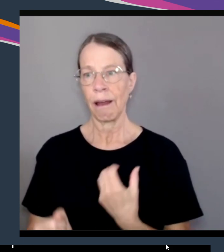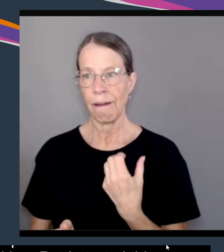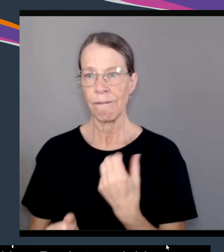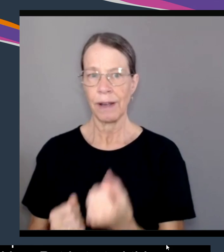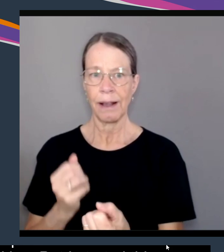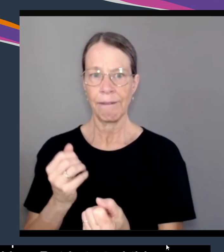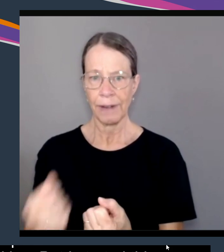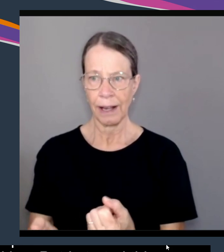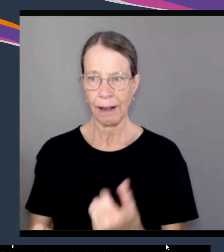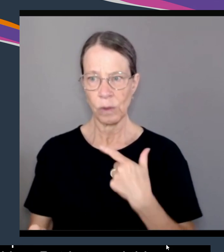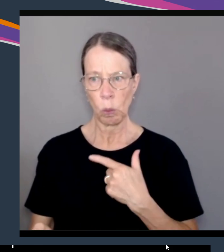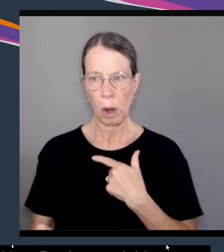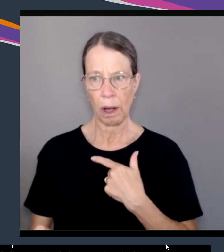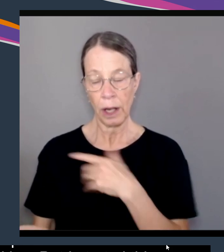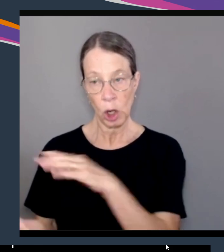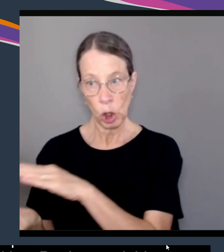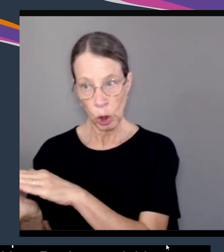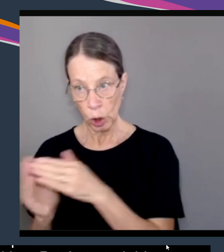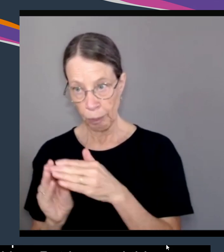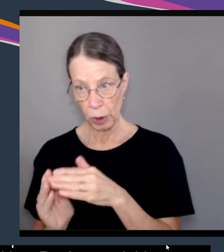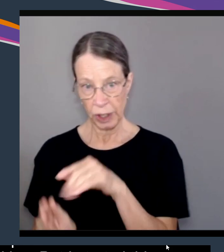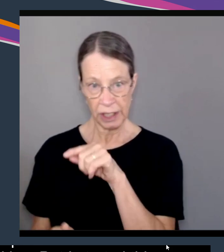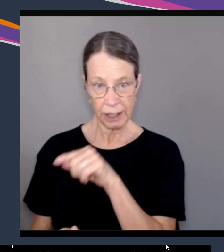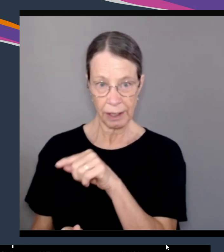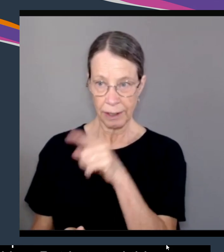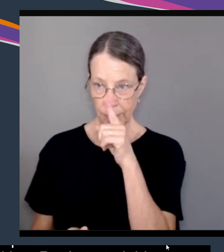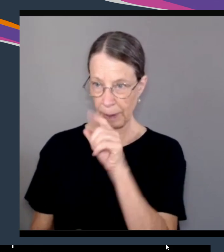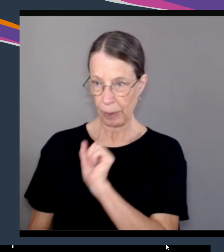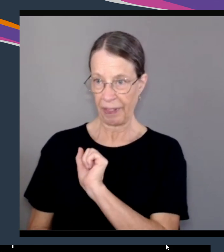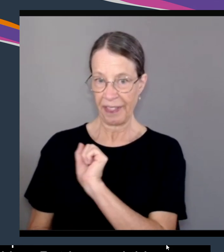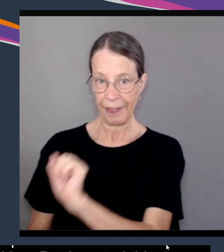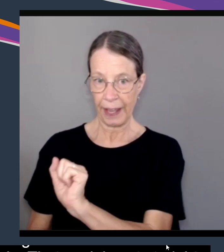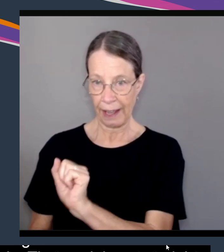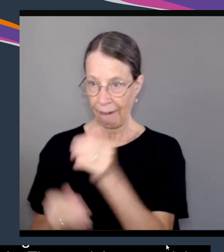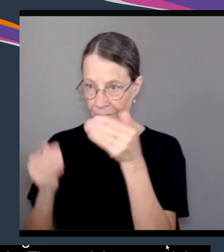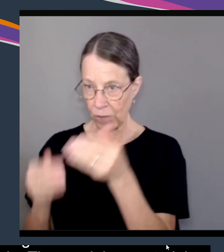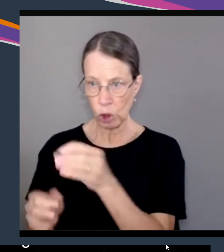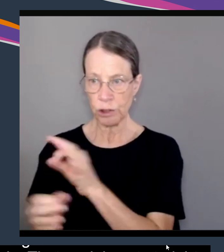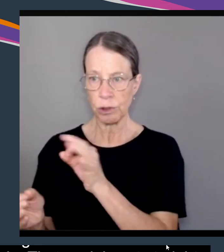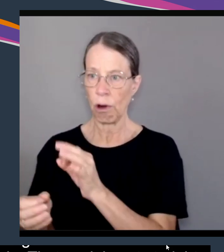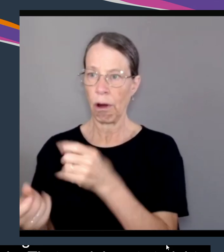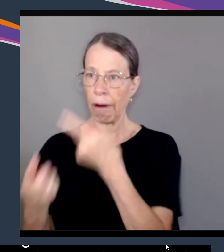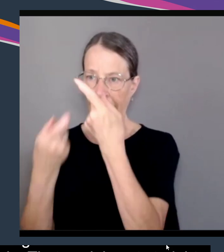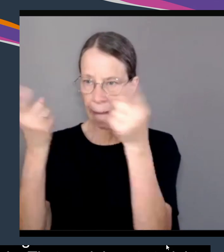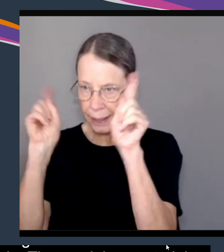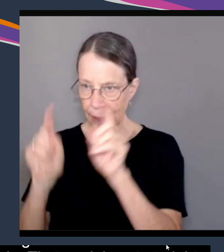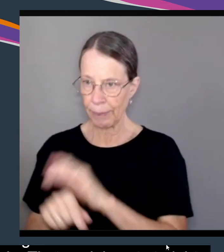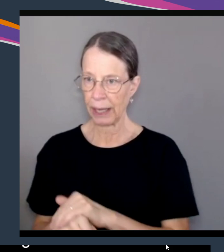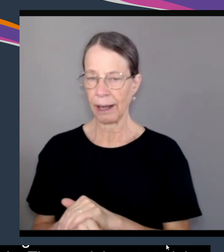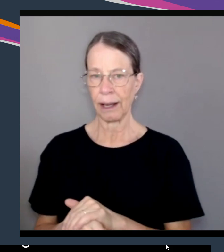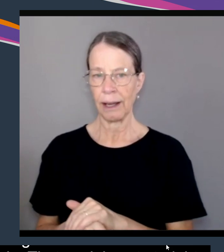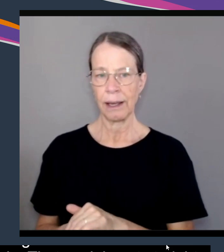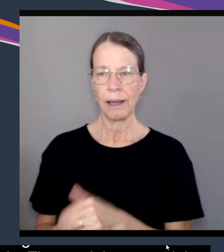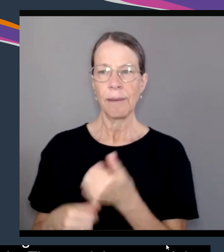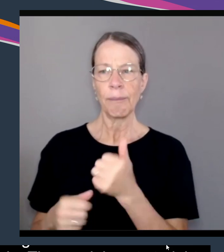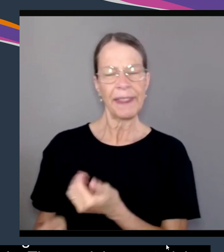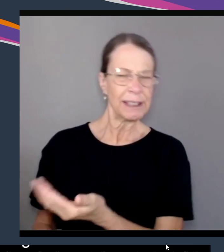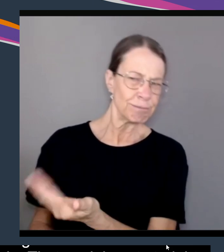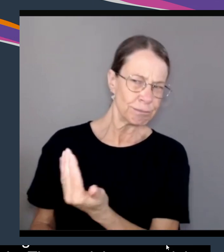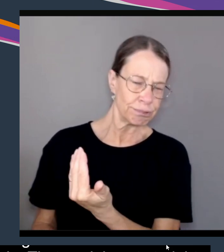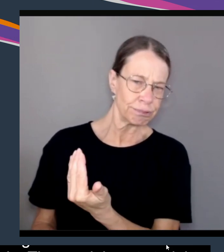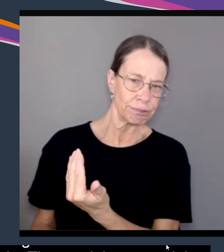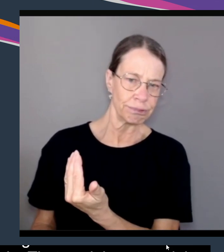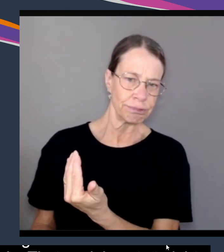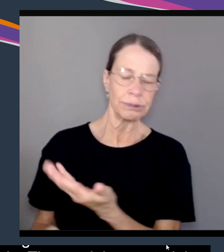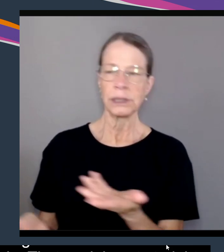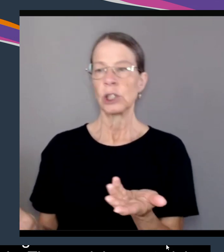community, people whose focus is not academic in nature, into conversation and partnership with academic